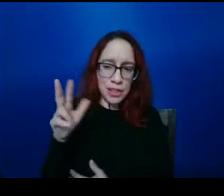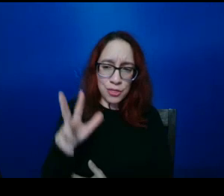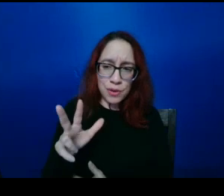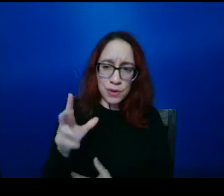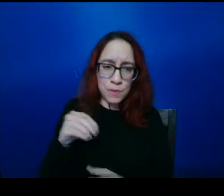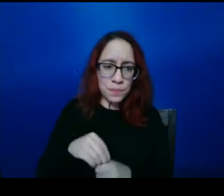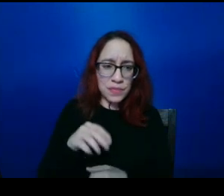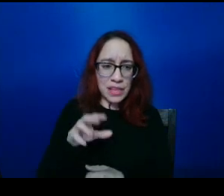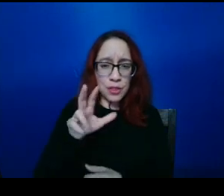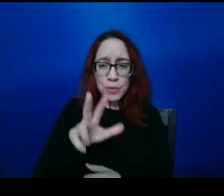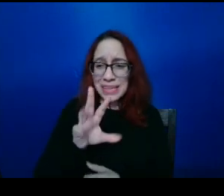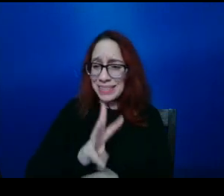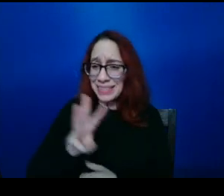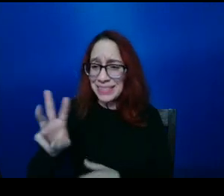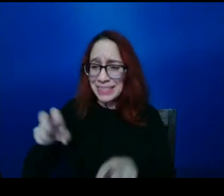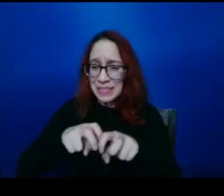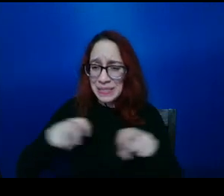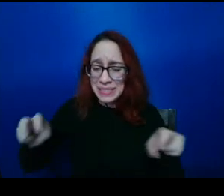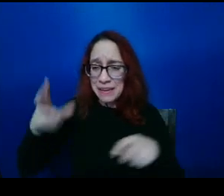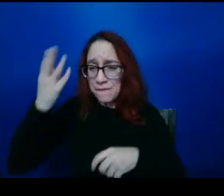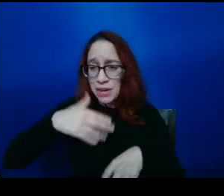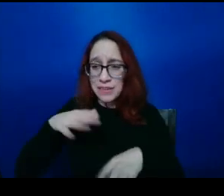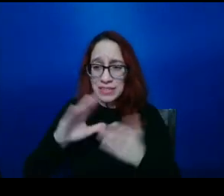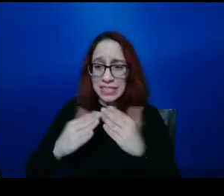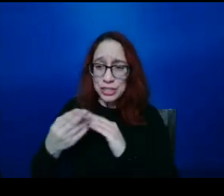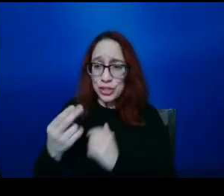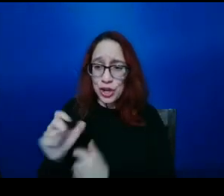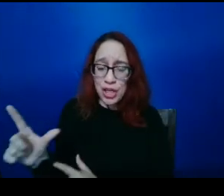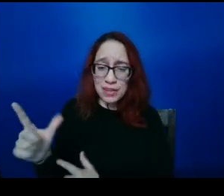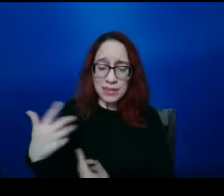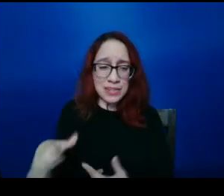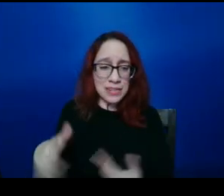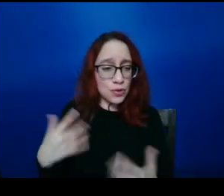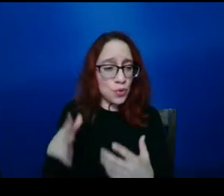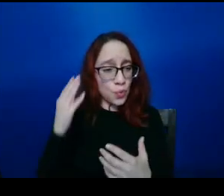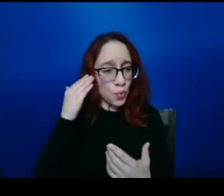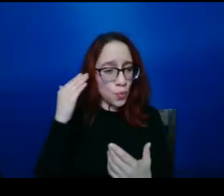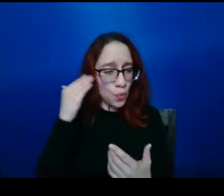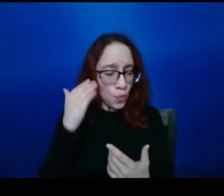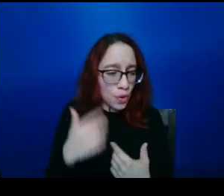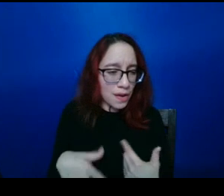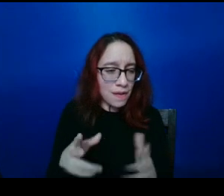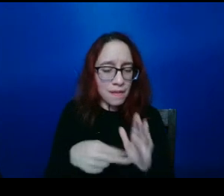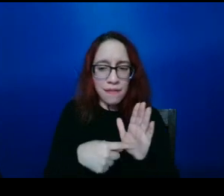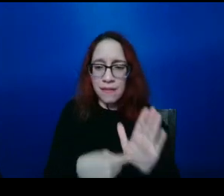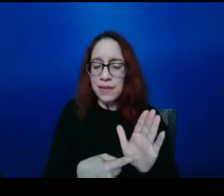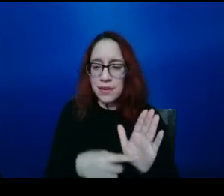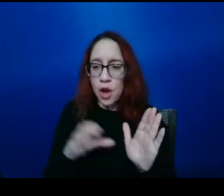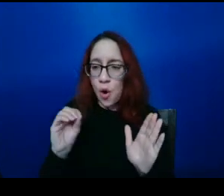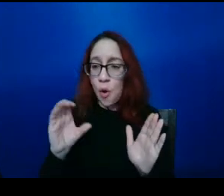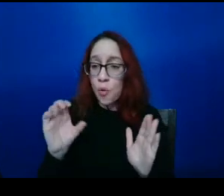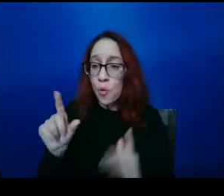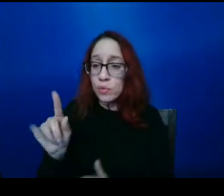3666 benches in the front of City Hall that is very well known sign of occultism.